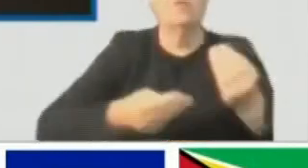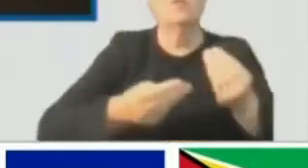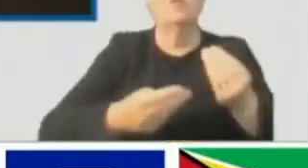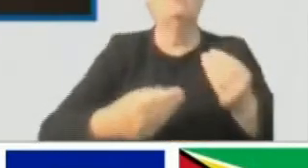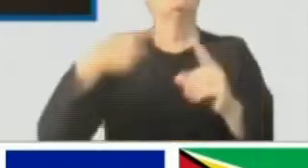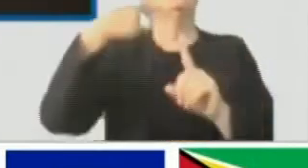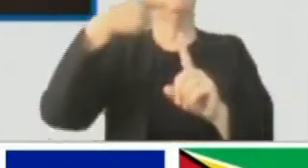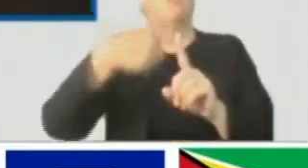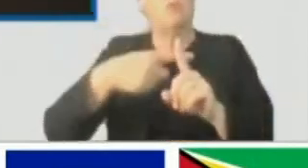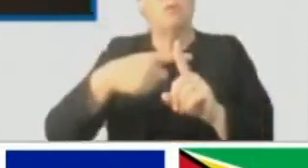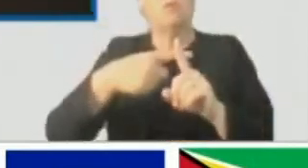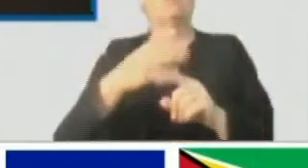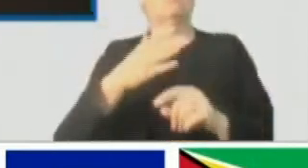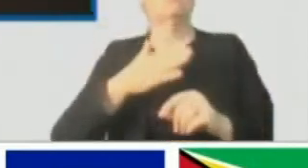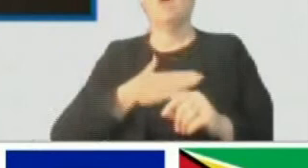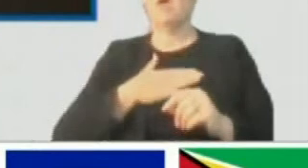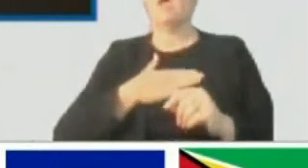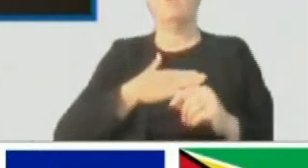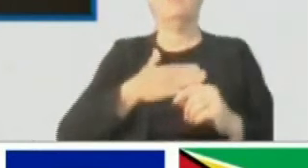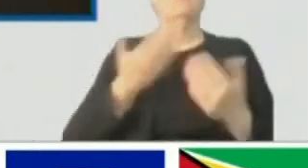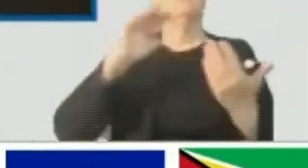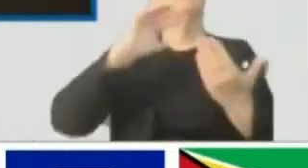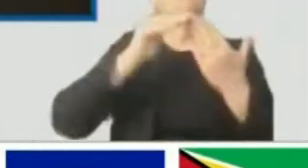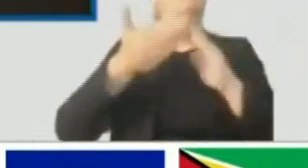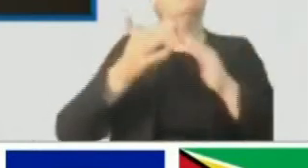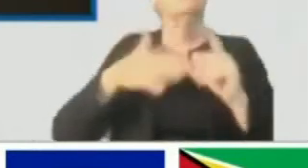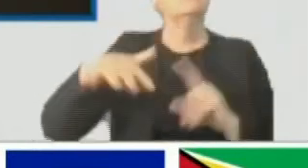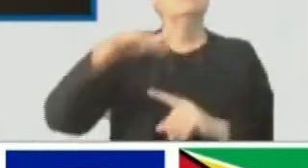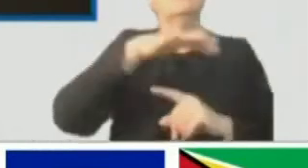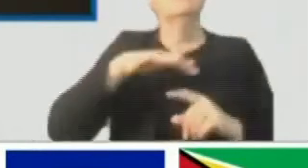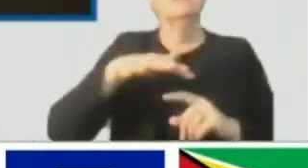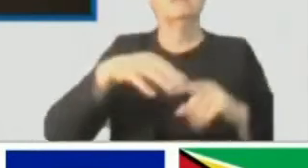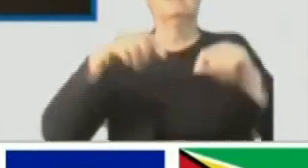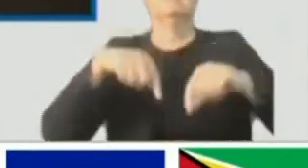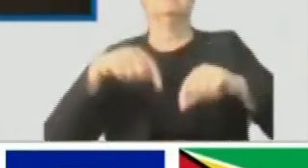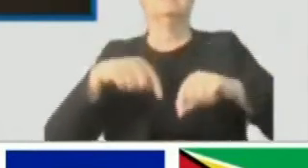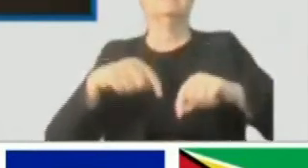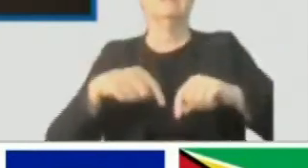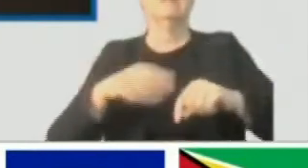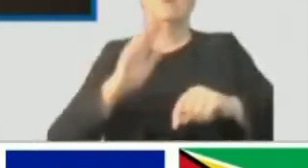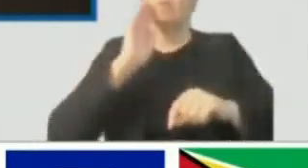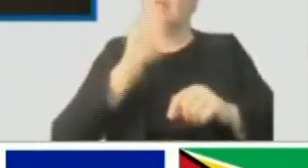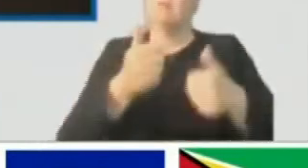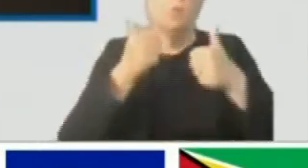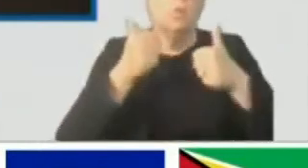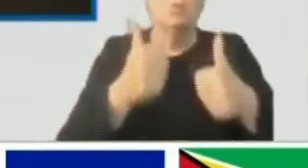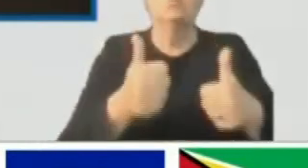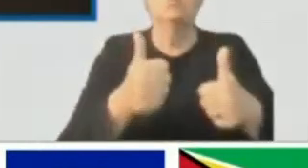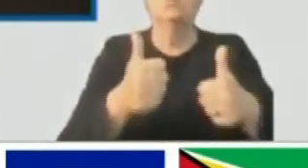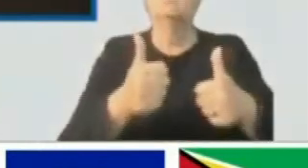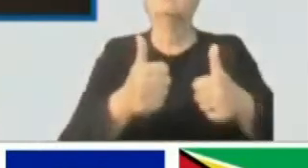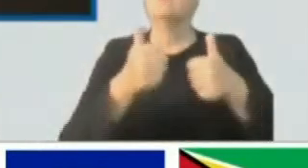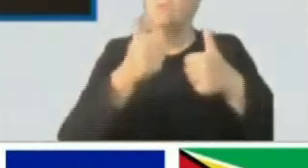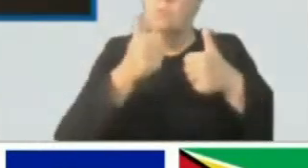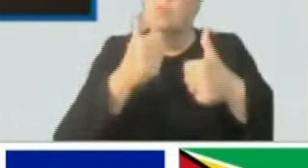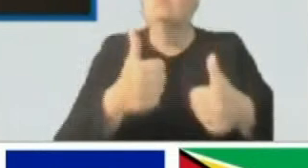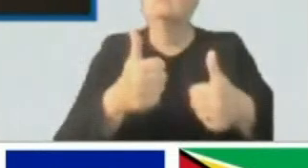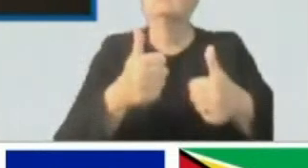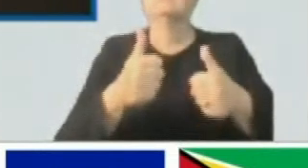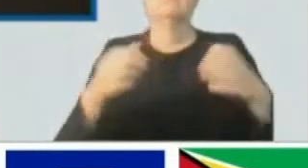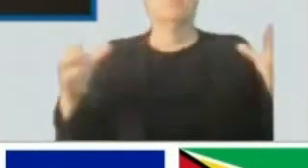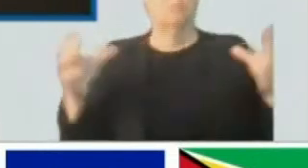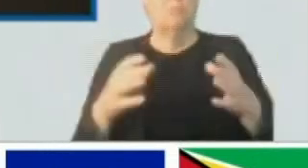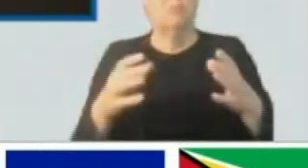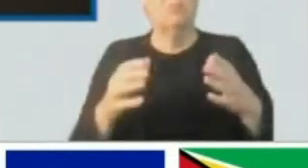great and meaningful experience for the people of Jamaica, the Americas, and